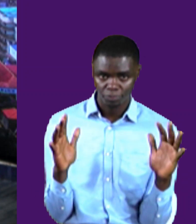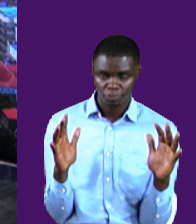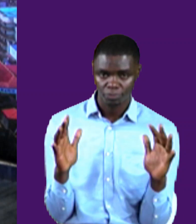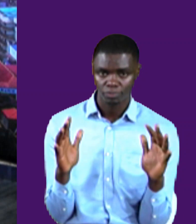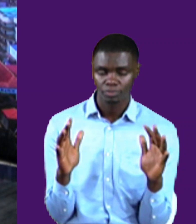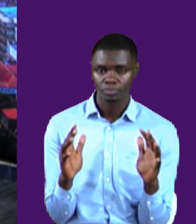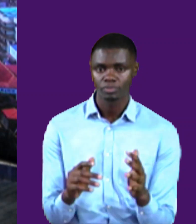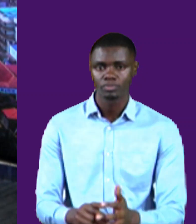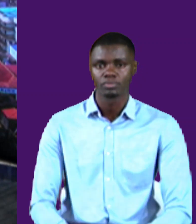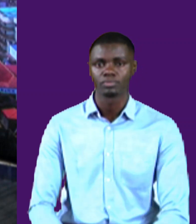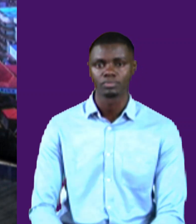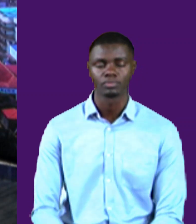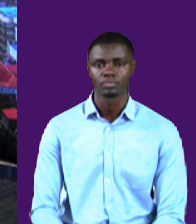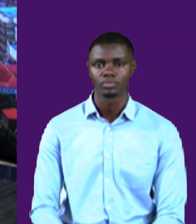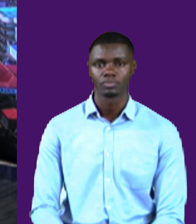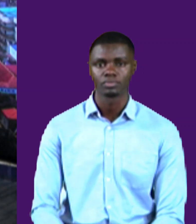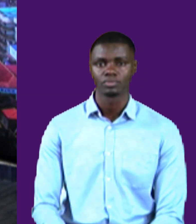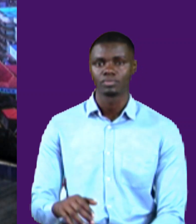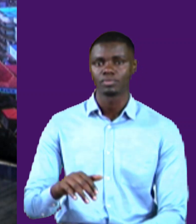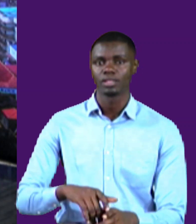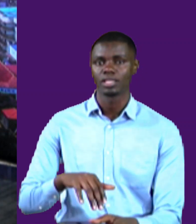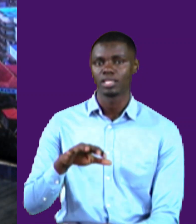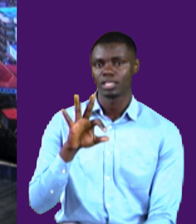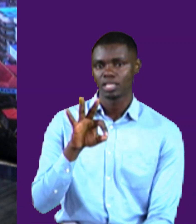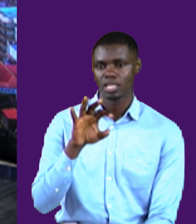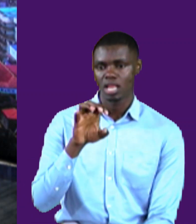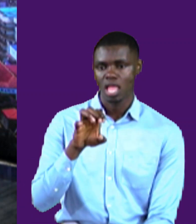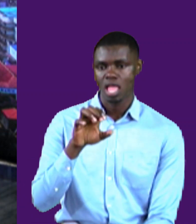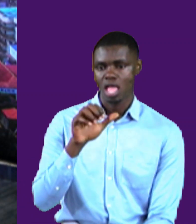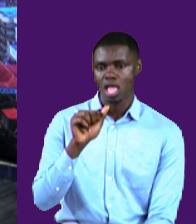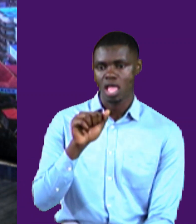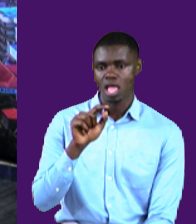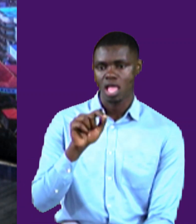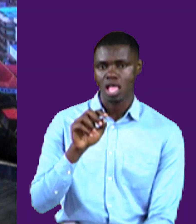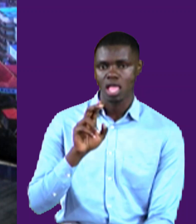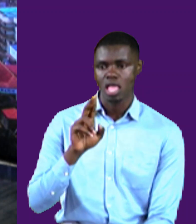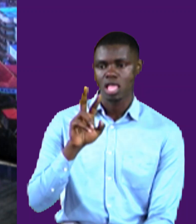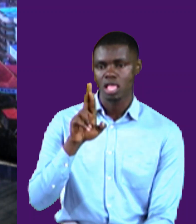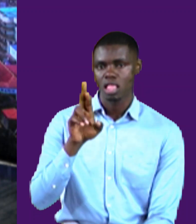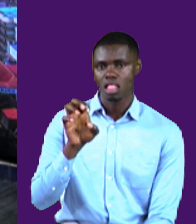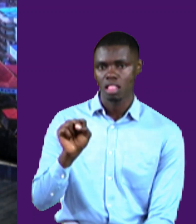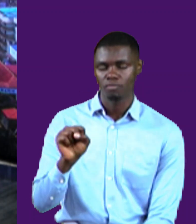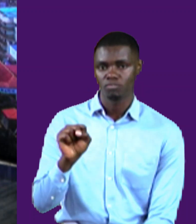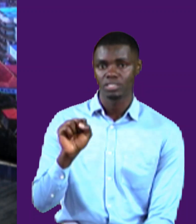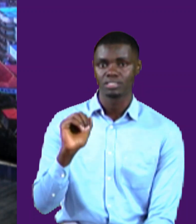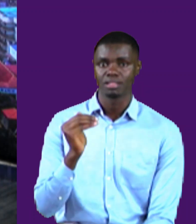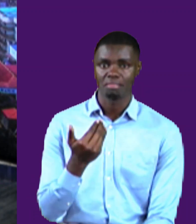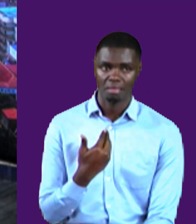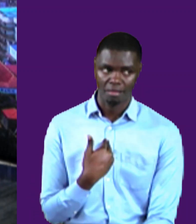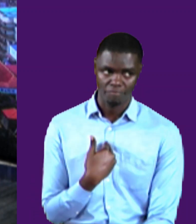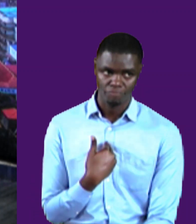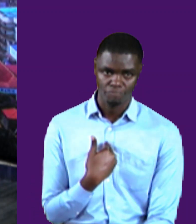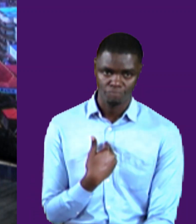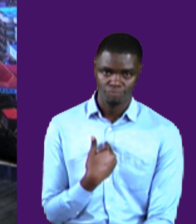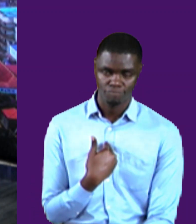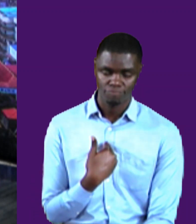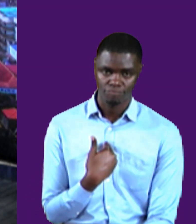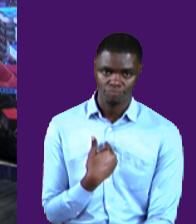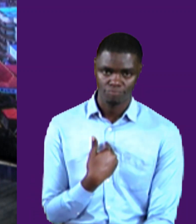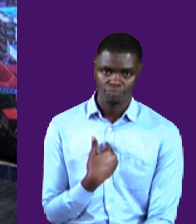in the features that they have. And then